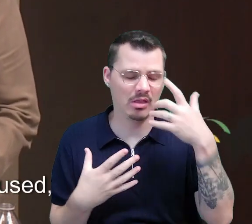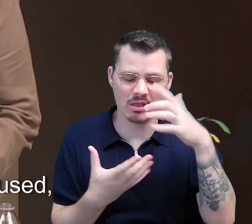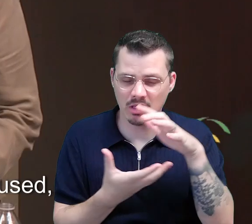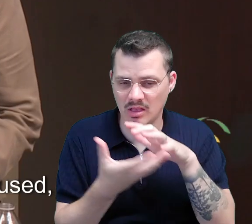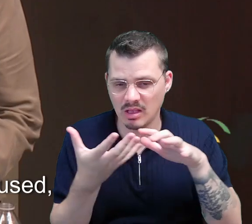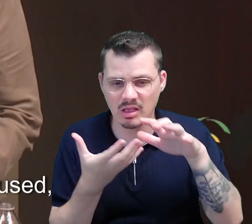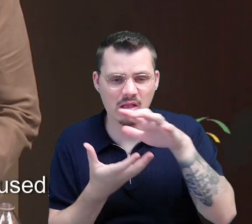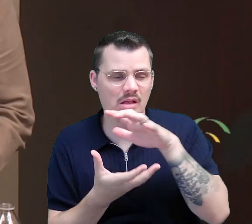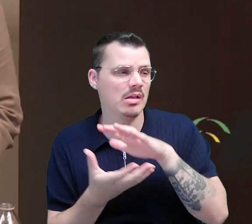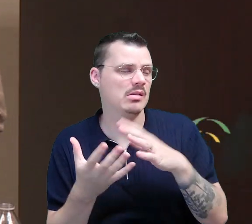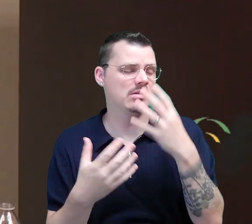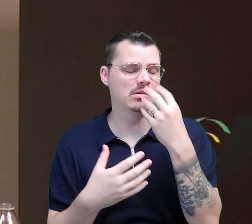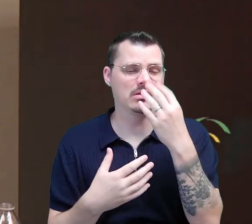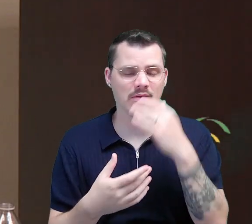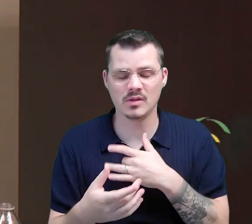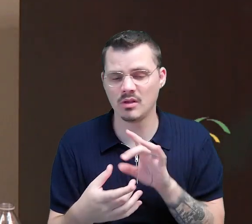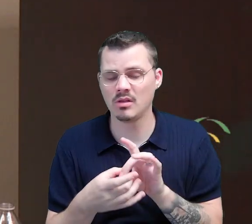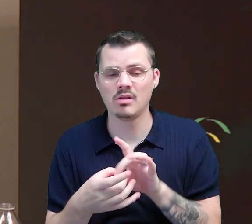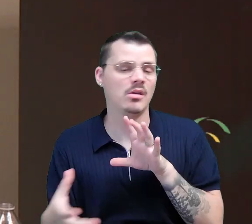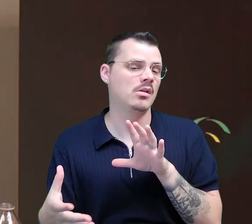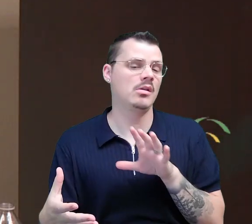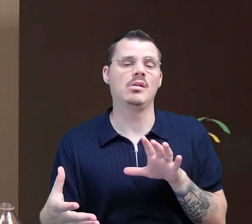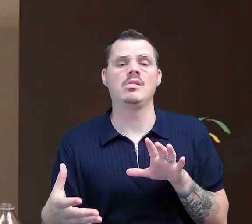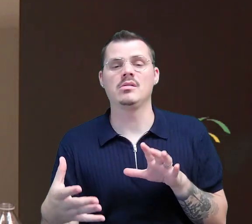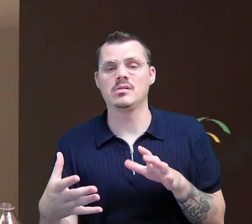feeling foggy, confused, sleepy, disengaged,